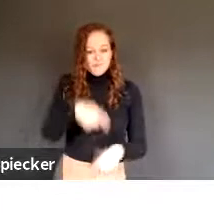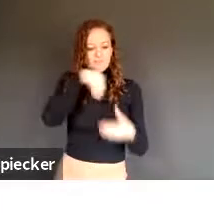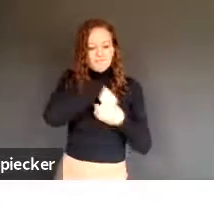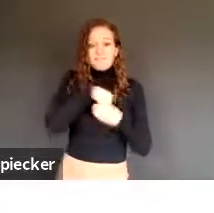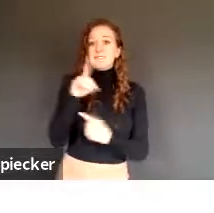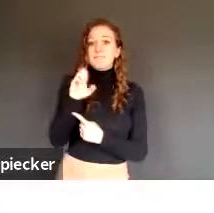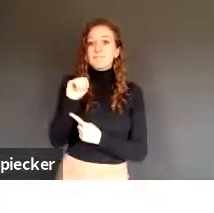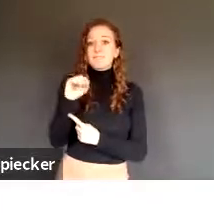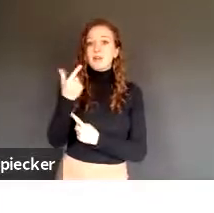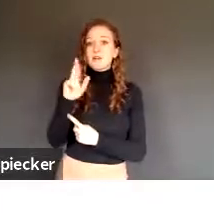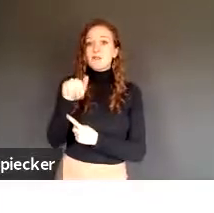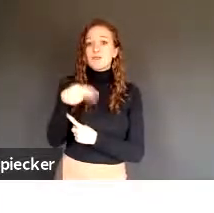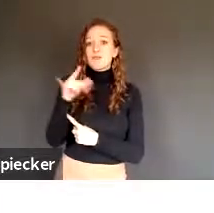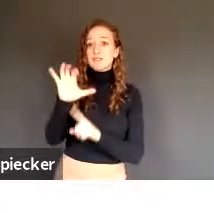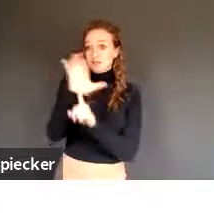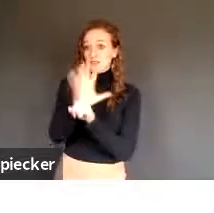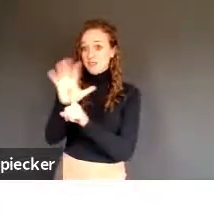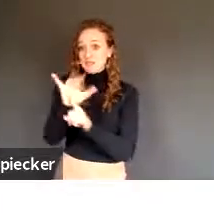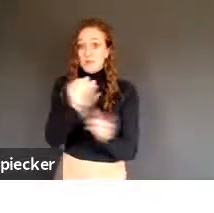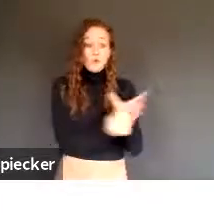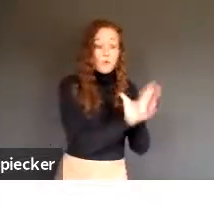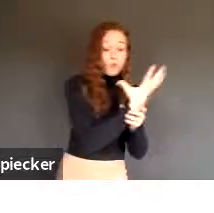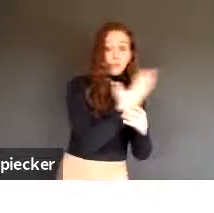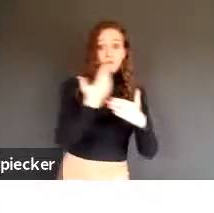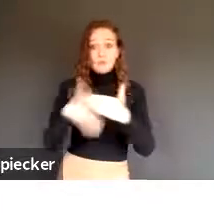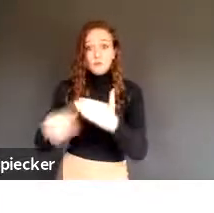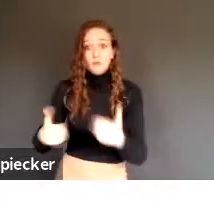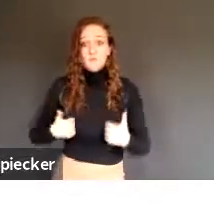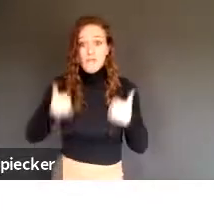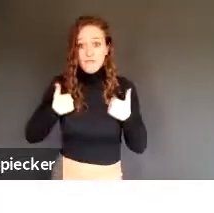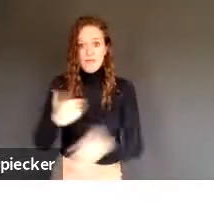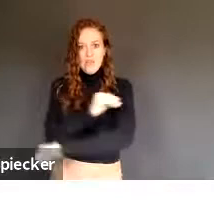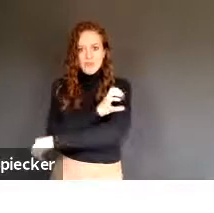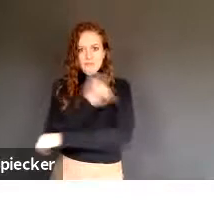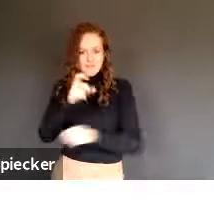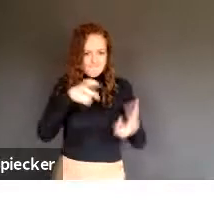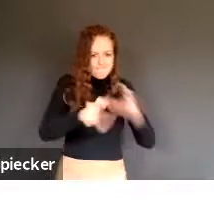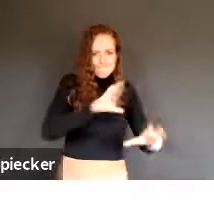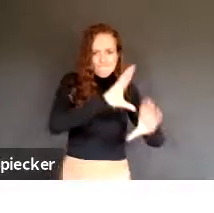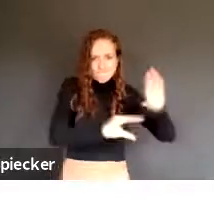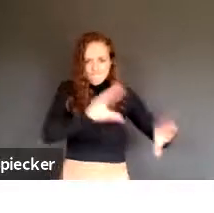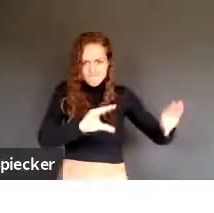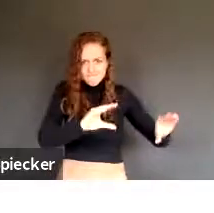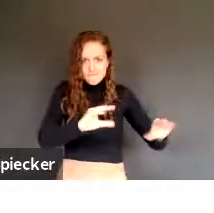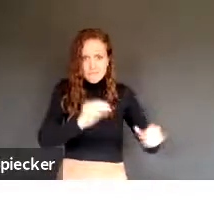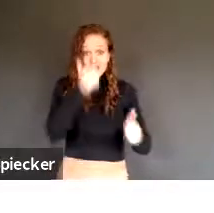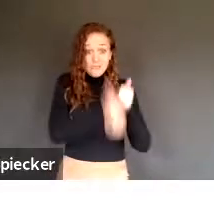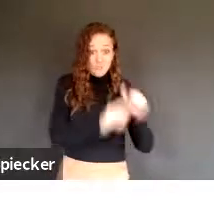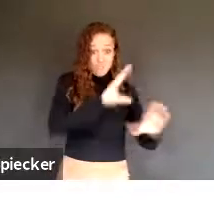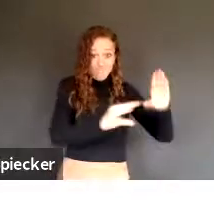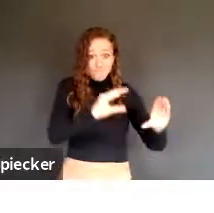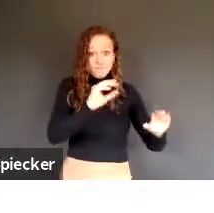As you might recall from my opening chapter, I talked about how each macroalgal species allocates their energy differently among the